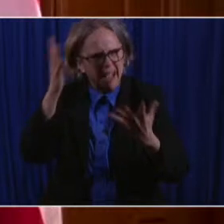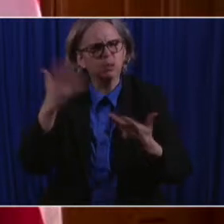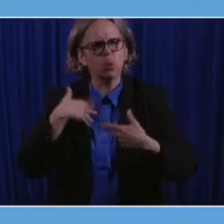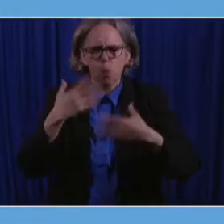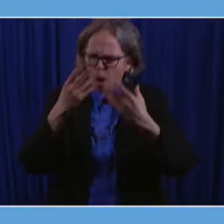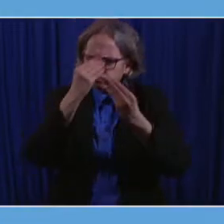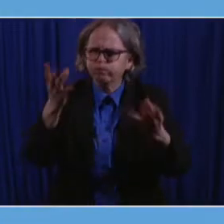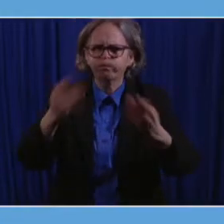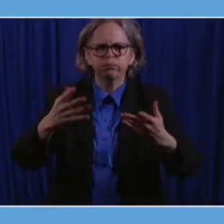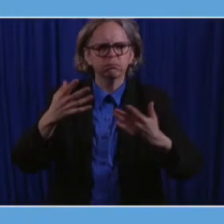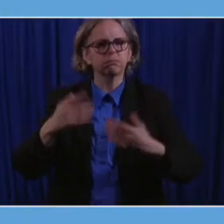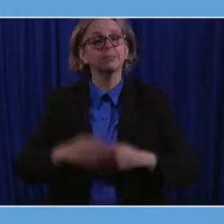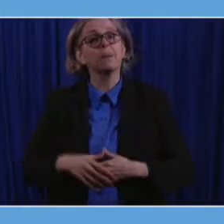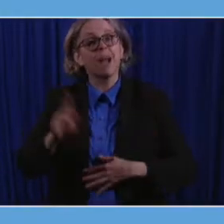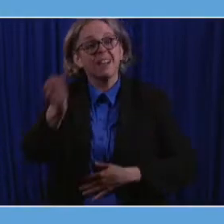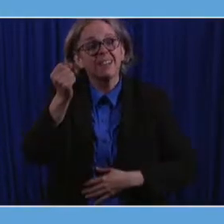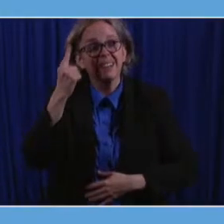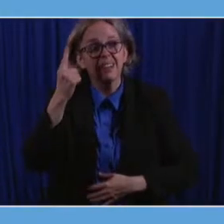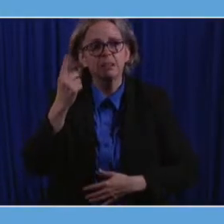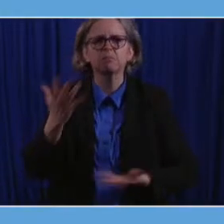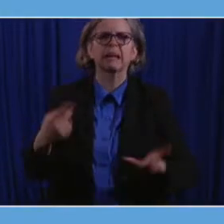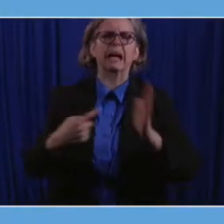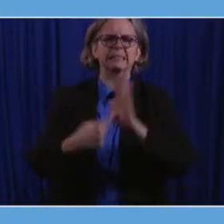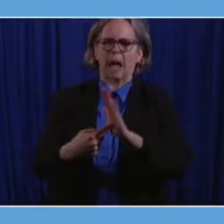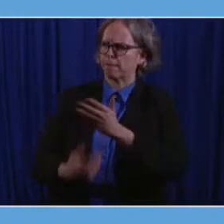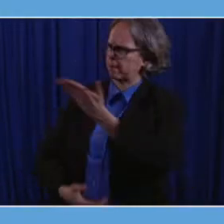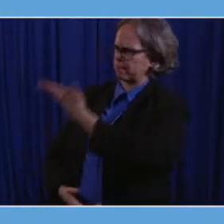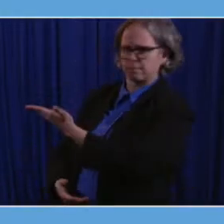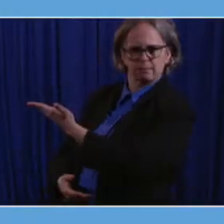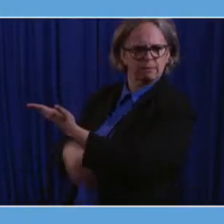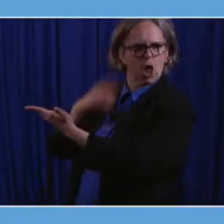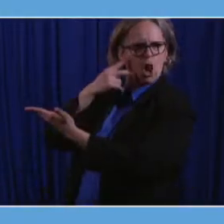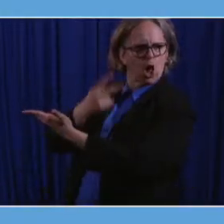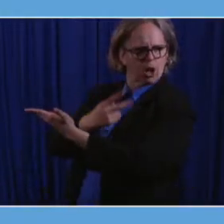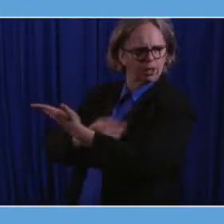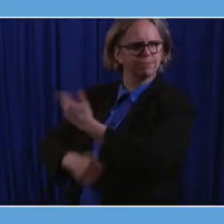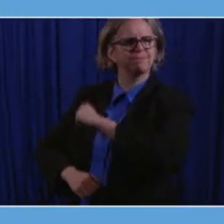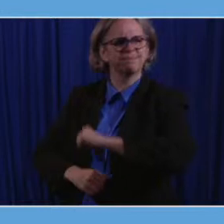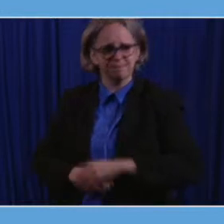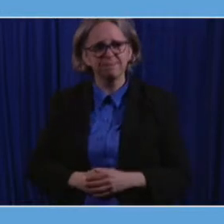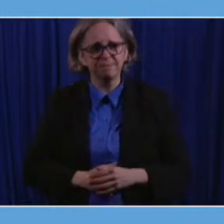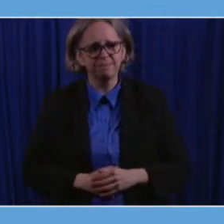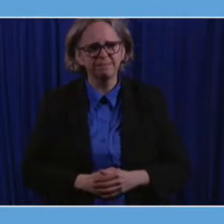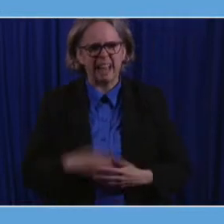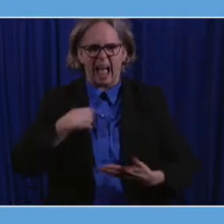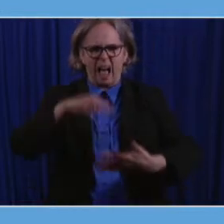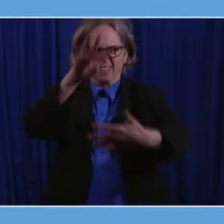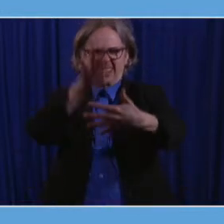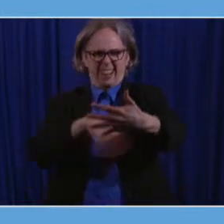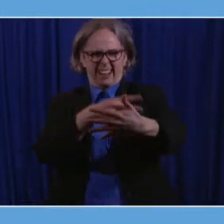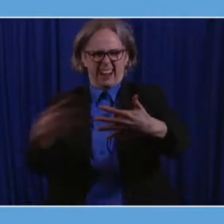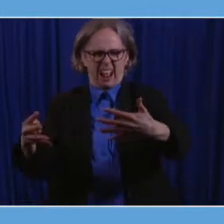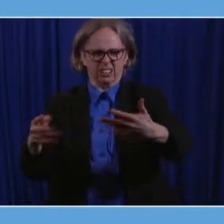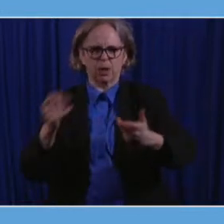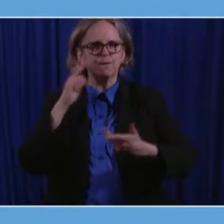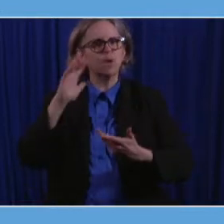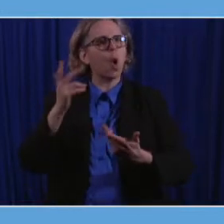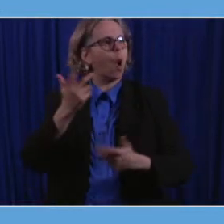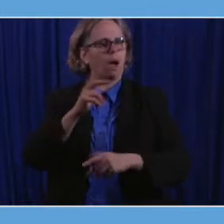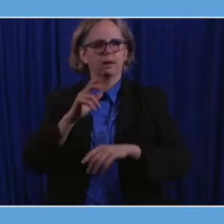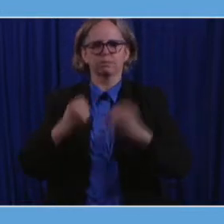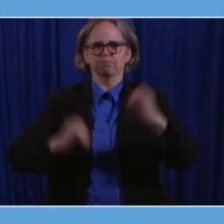an example, though, on the chart you see here, this is our mobile unit 1